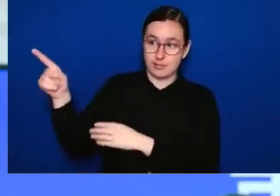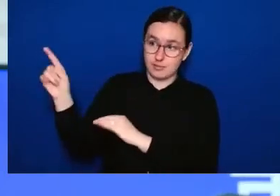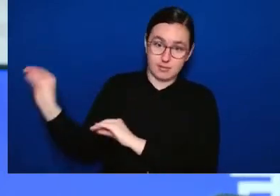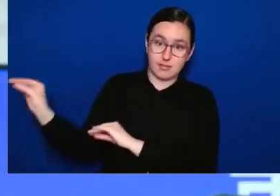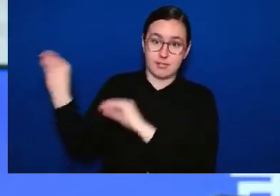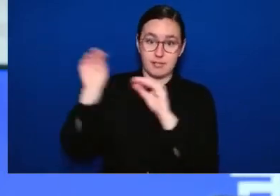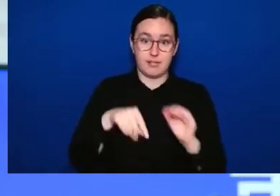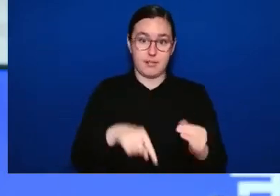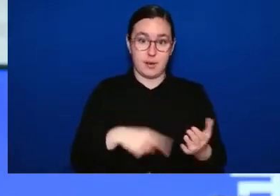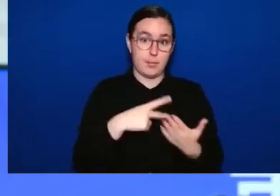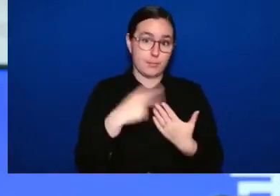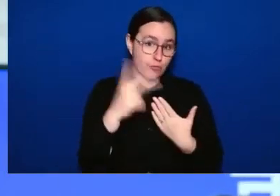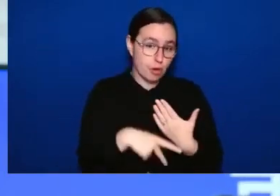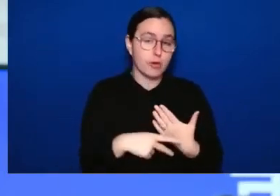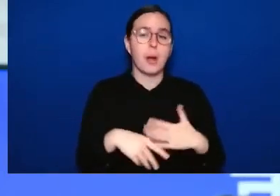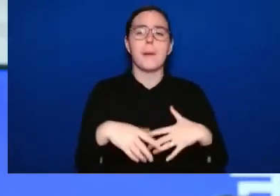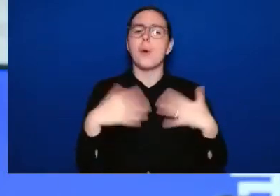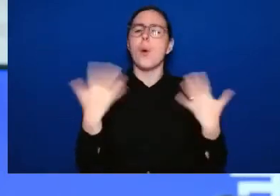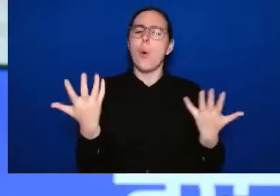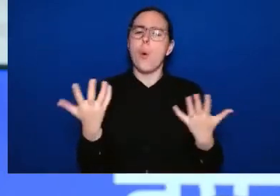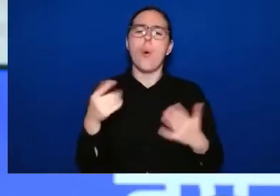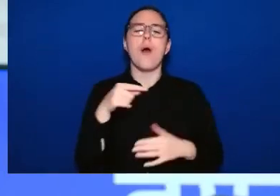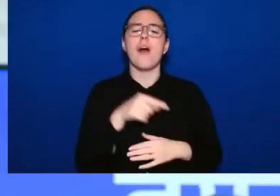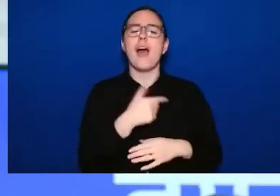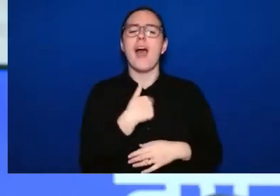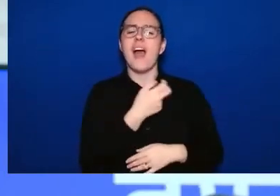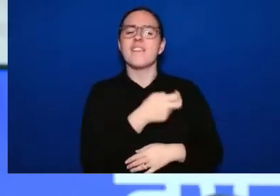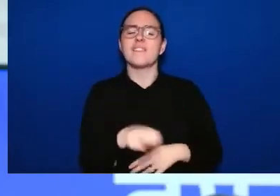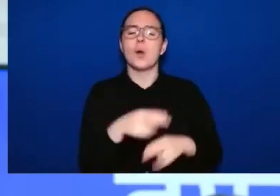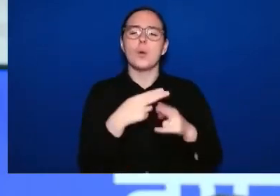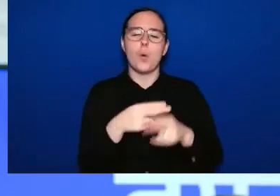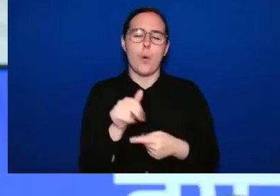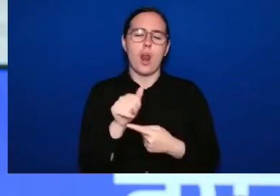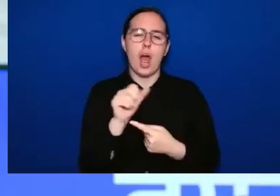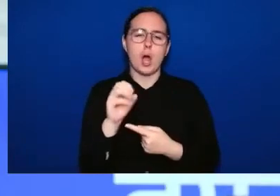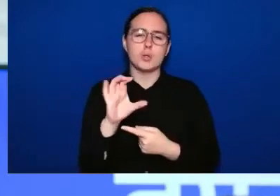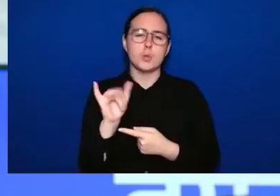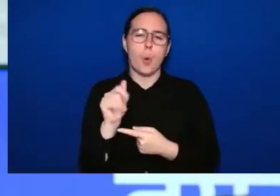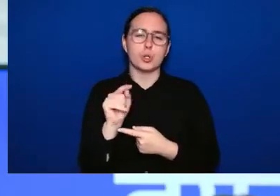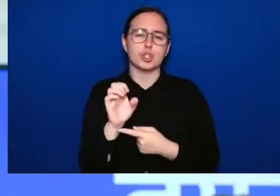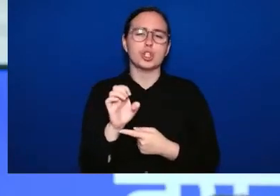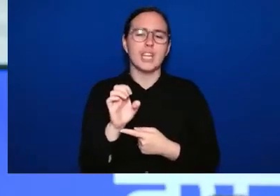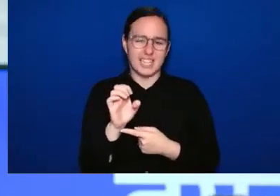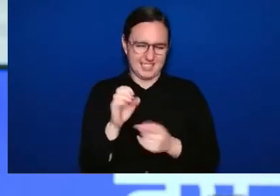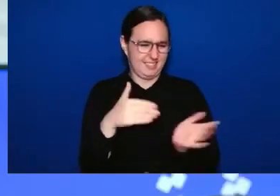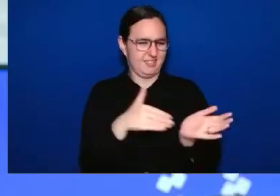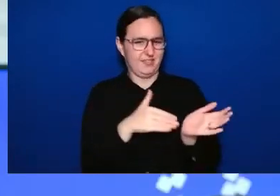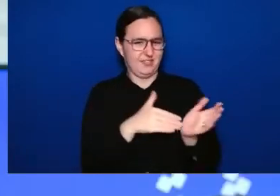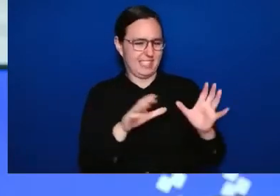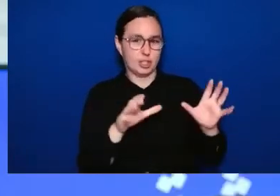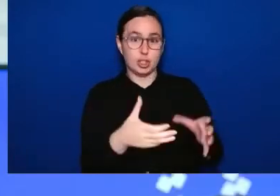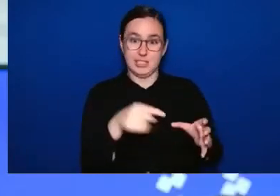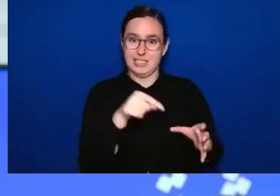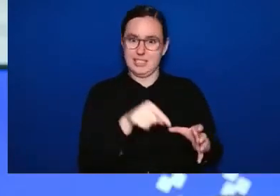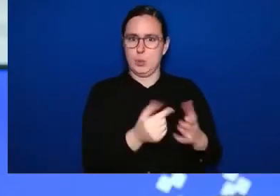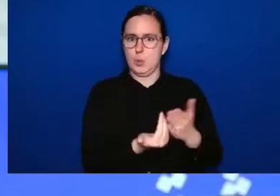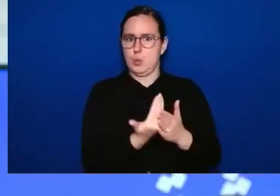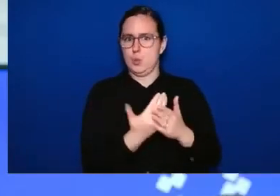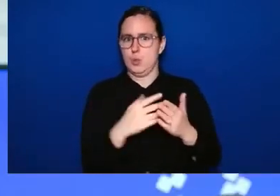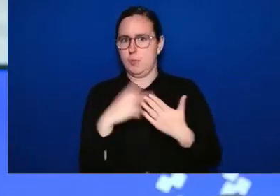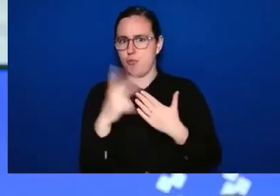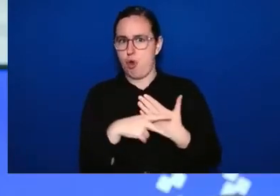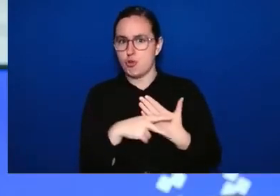to care for patients under the supervision of an attending physician at an acute care facility. We are also working